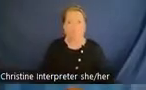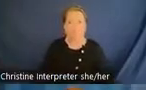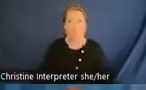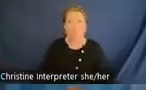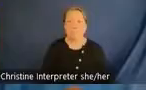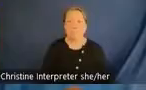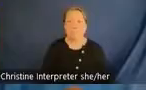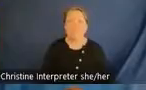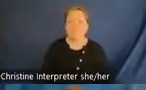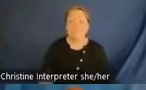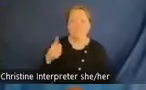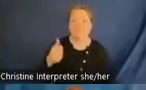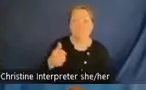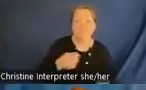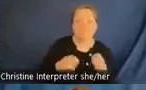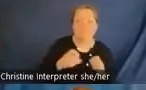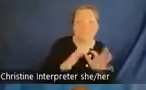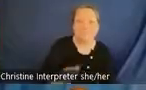Hey, this is